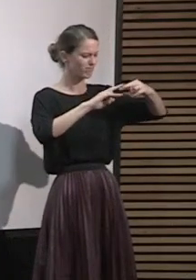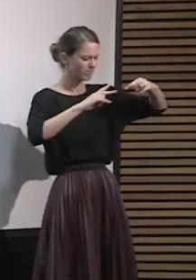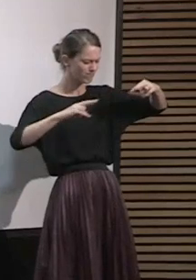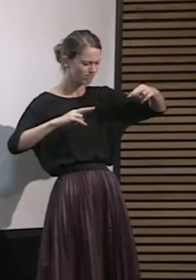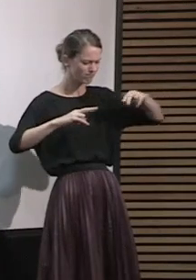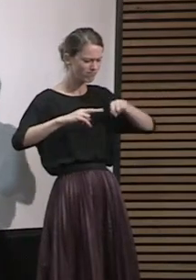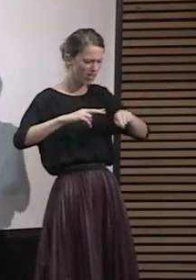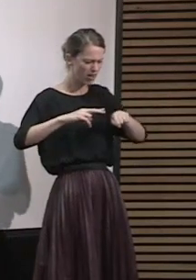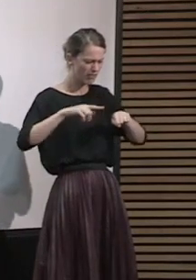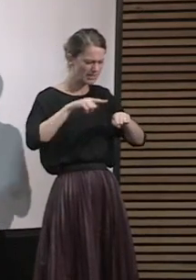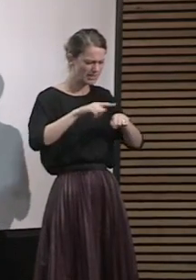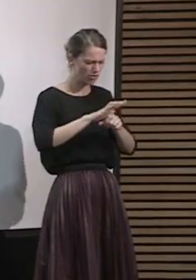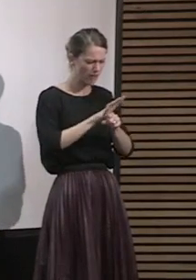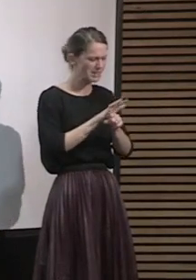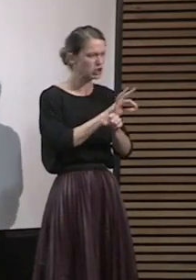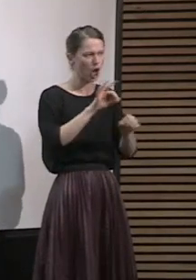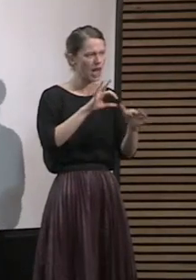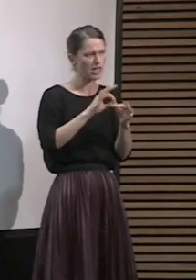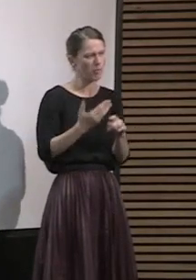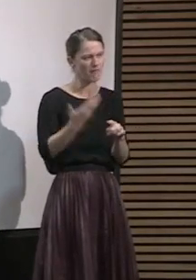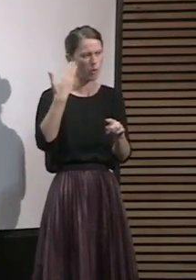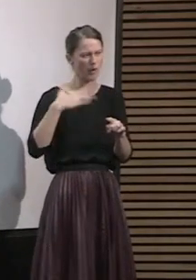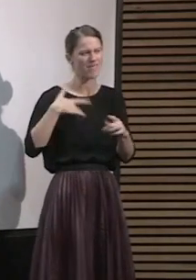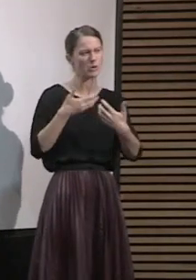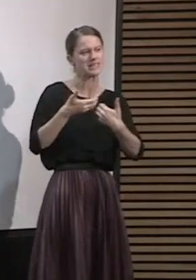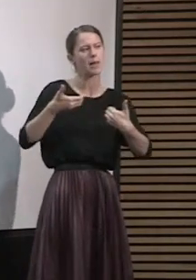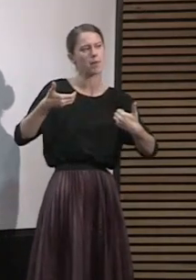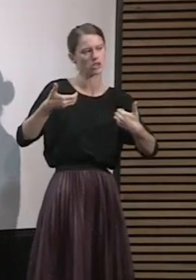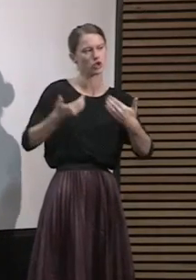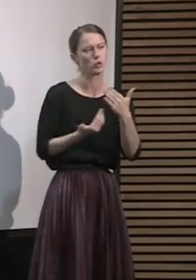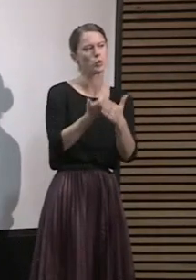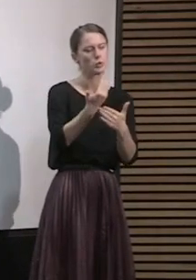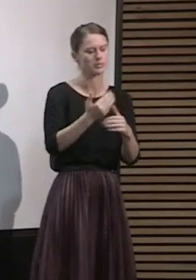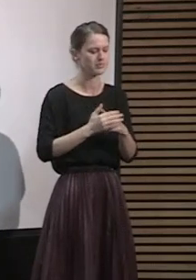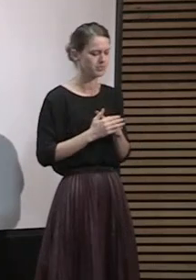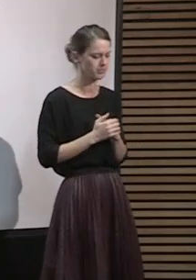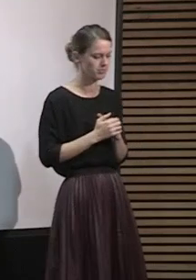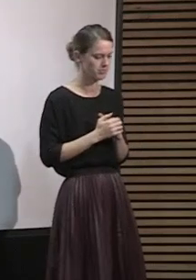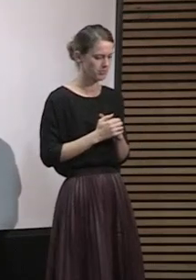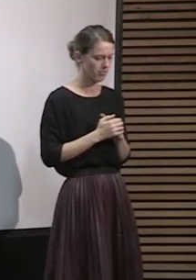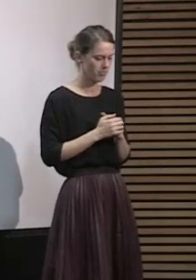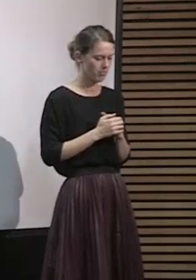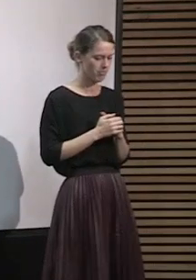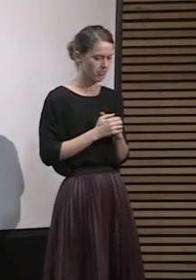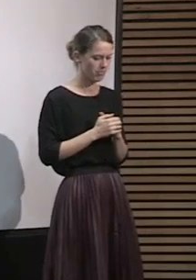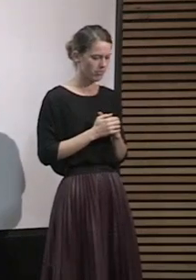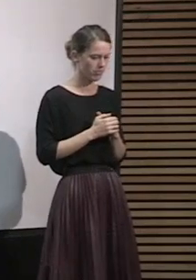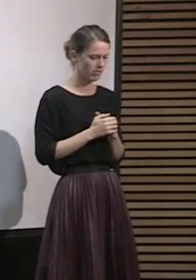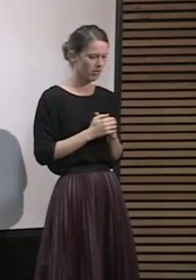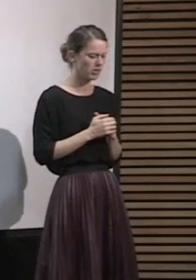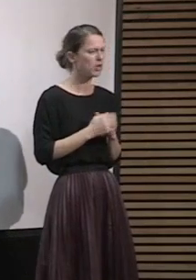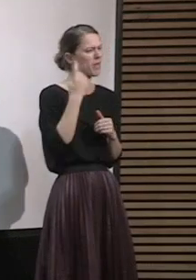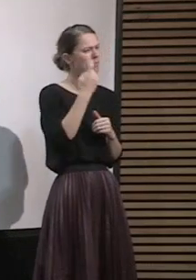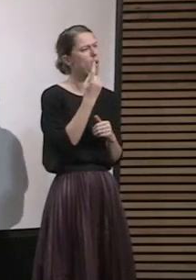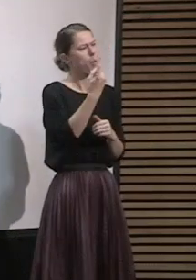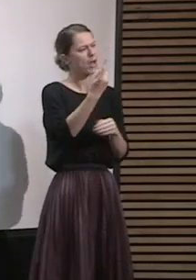is not something that we saw originally in New Zealand. Of course, the cases at the moment are still congregating around one work